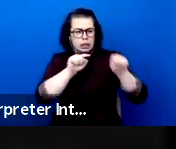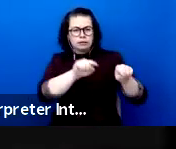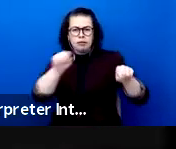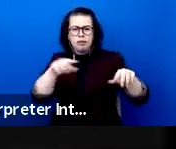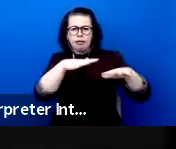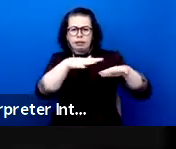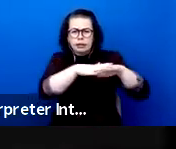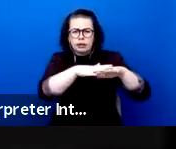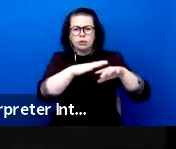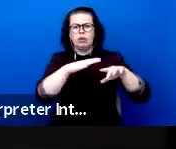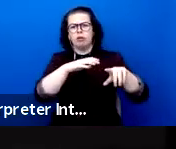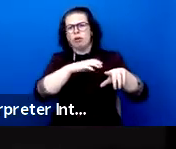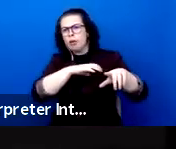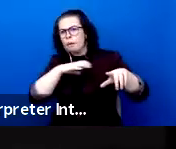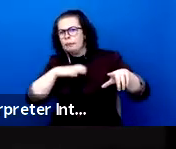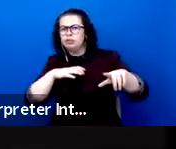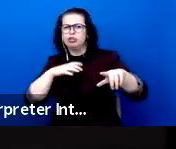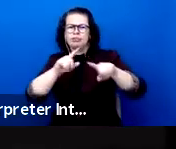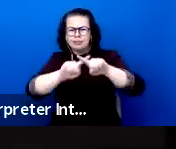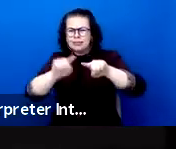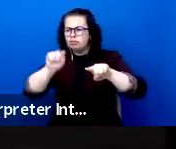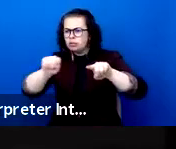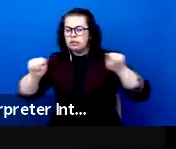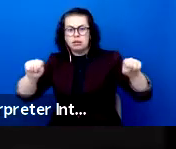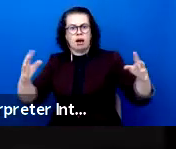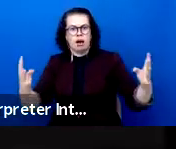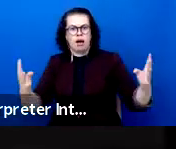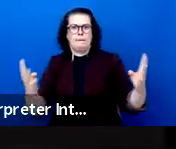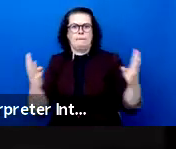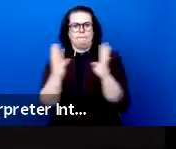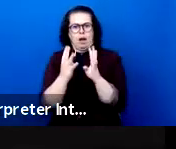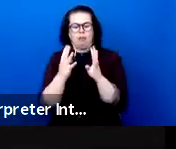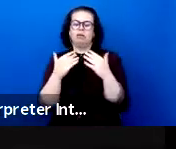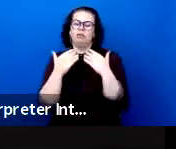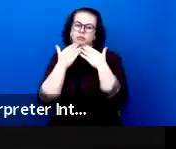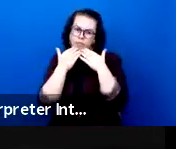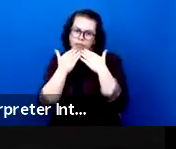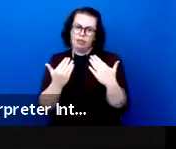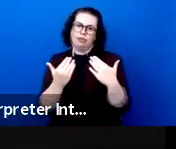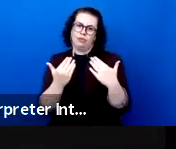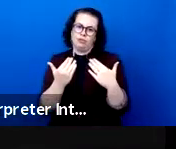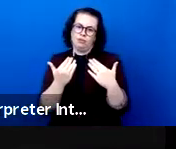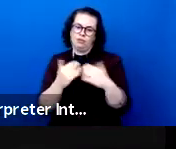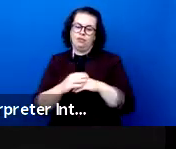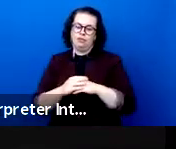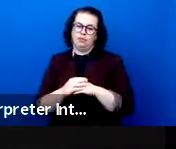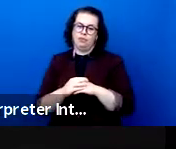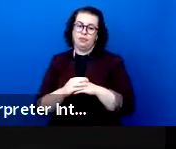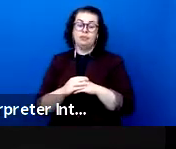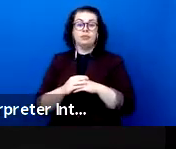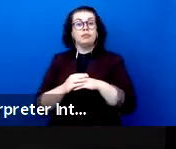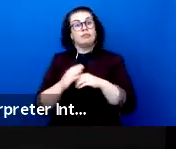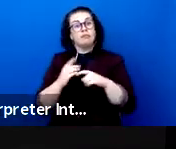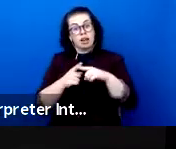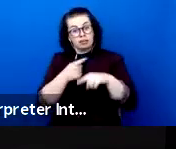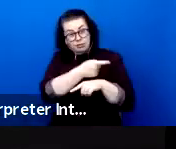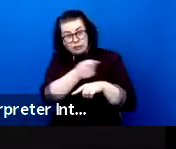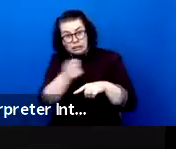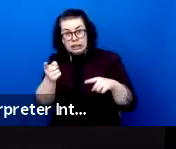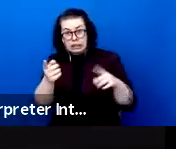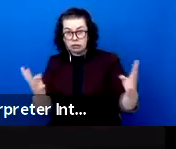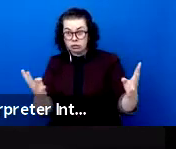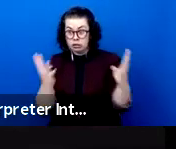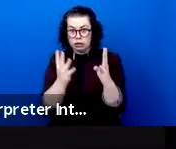to come together for this consortium and, above all, who have put all their